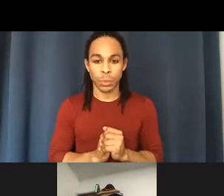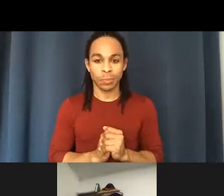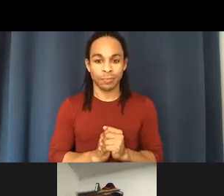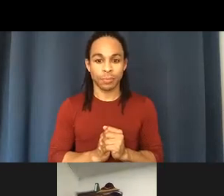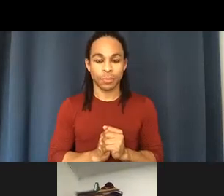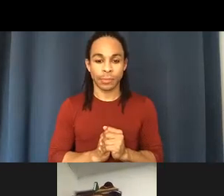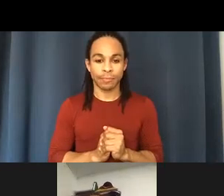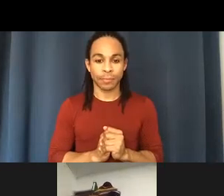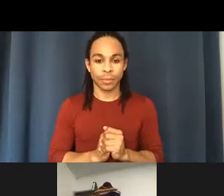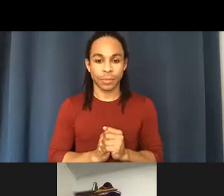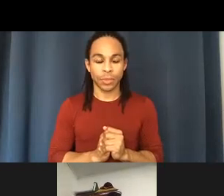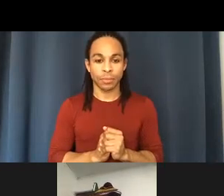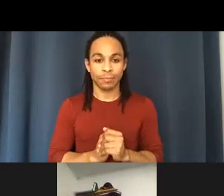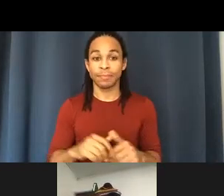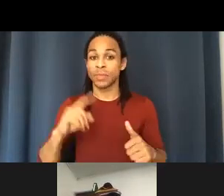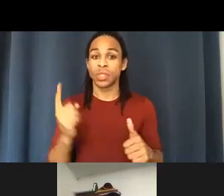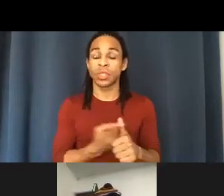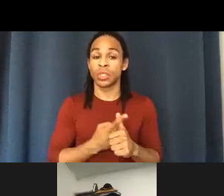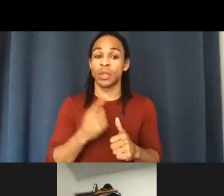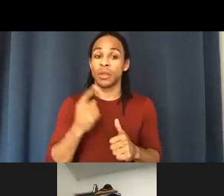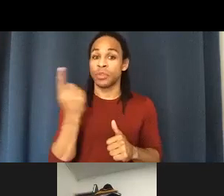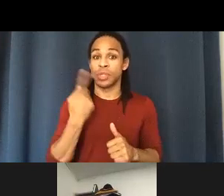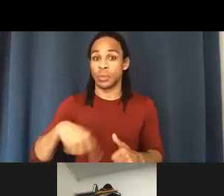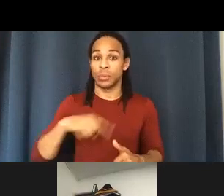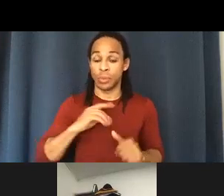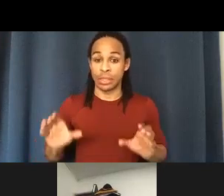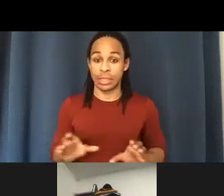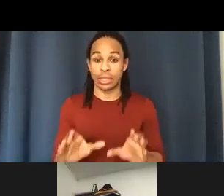And the first thing that happened in our response to COVID-19 is that we united.